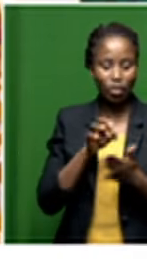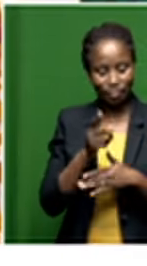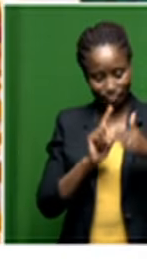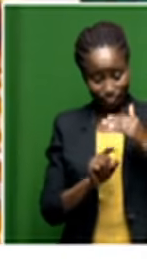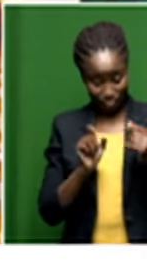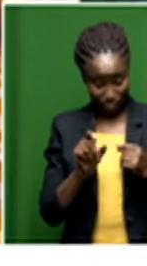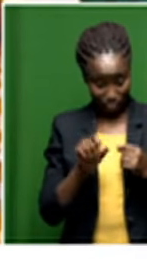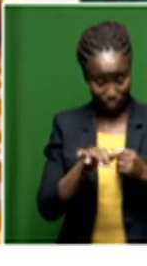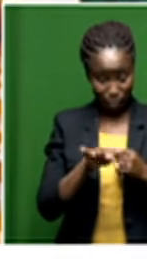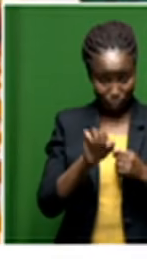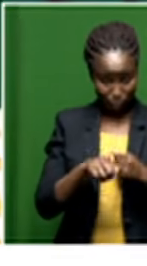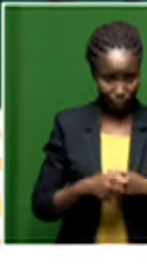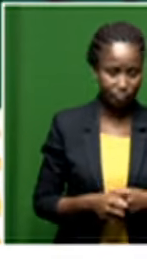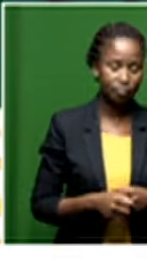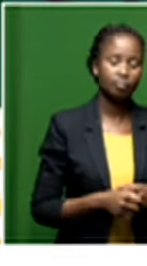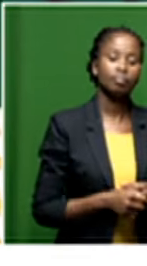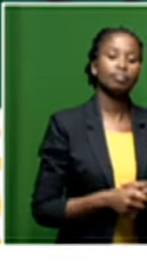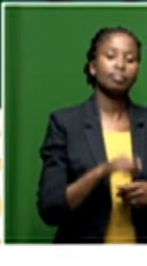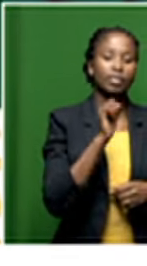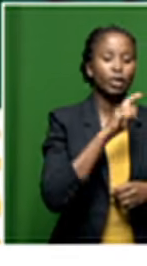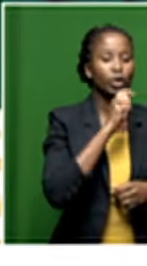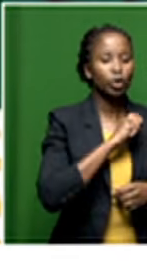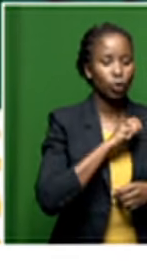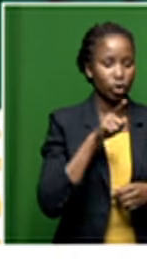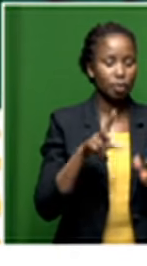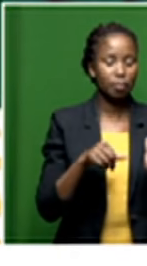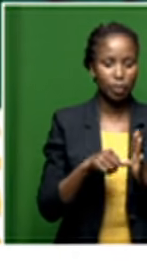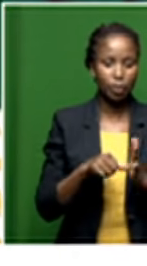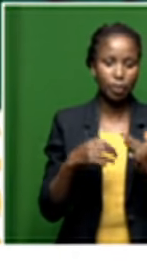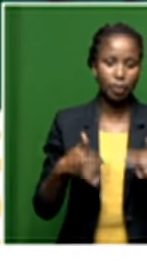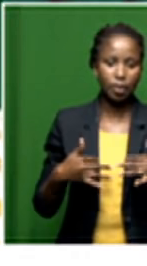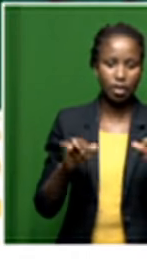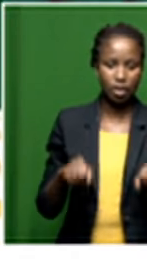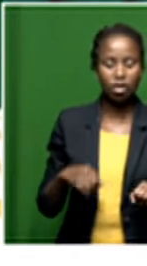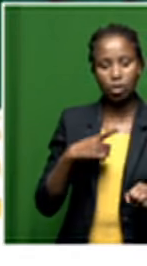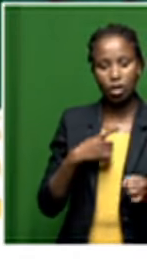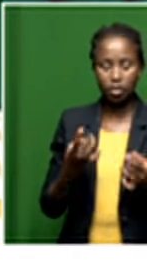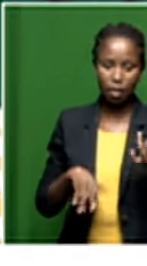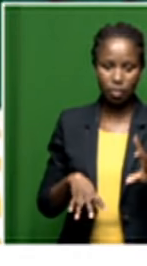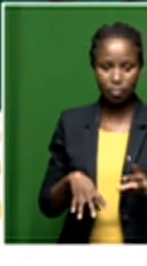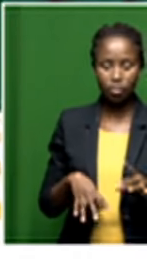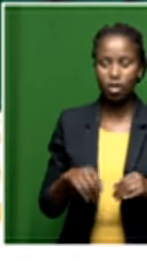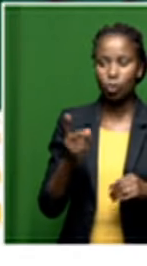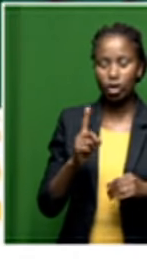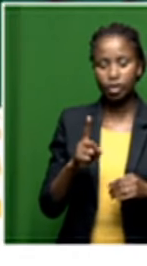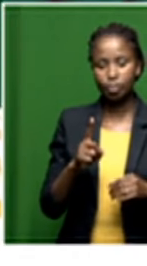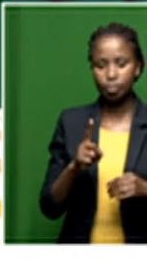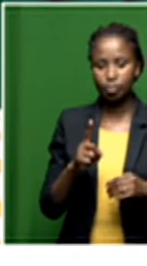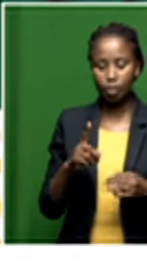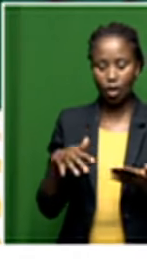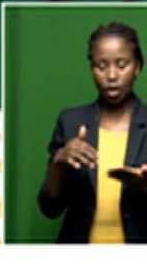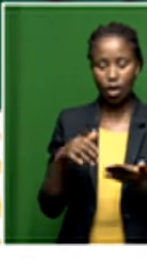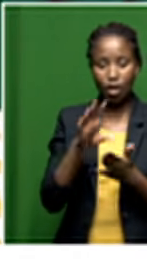Yes, it's very important, because sometimes the voting station boundaries just shift a little,